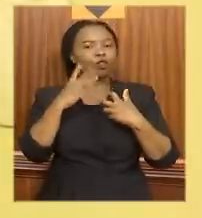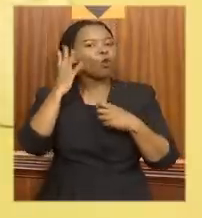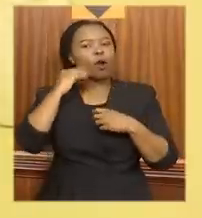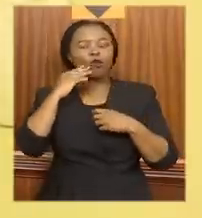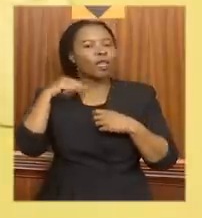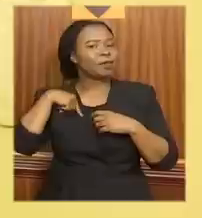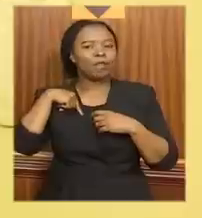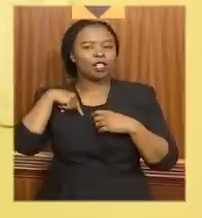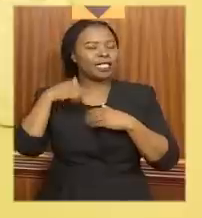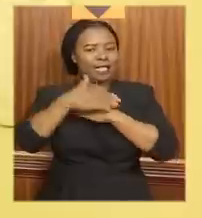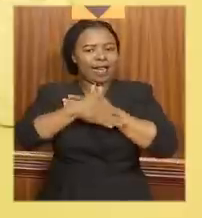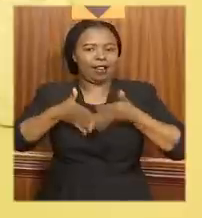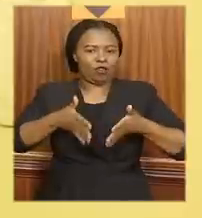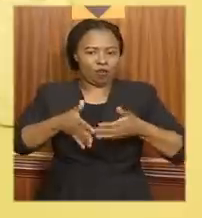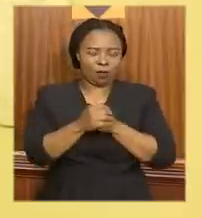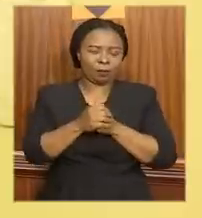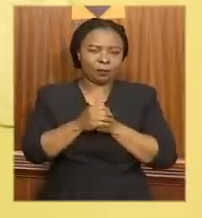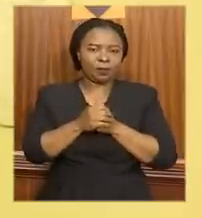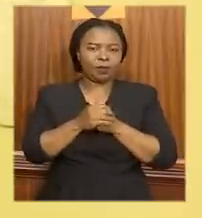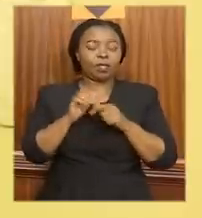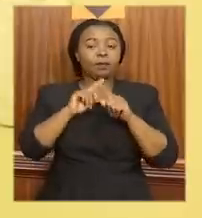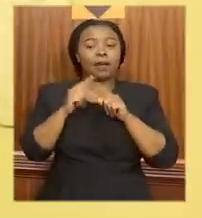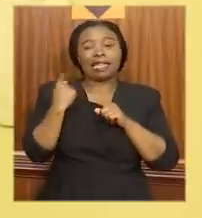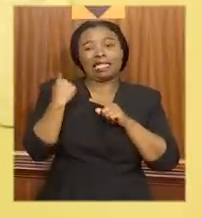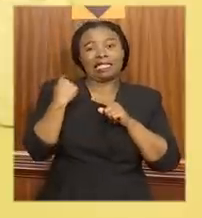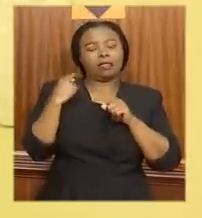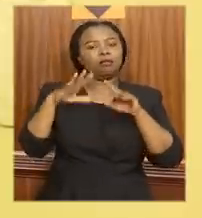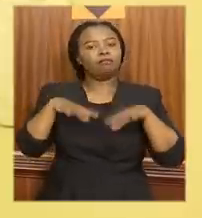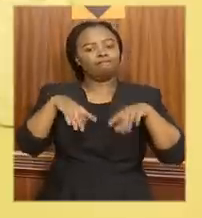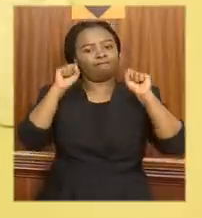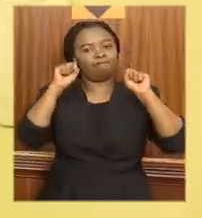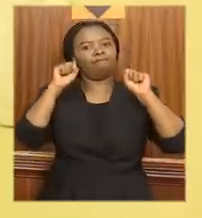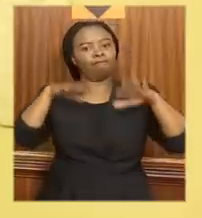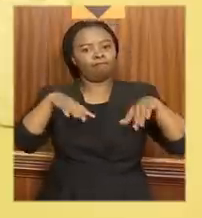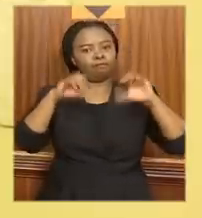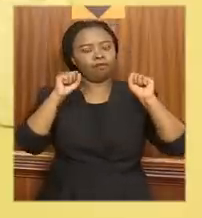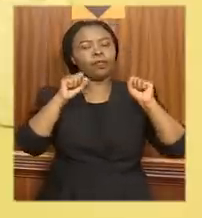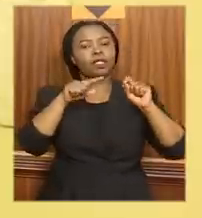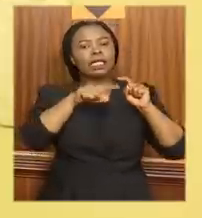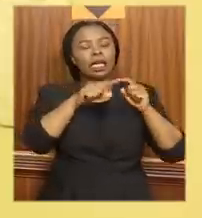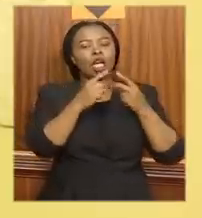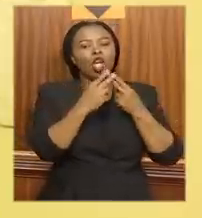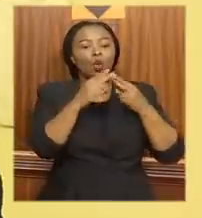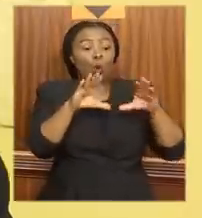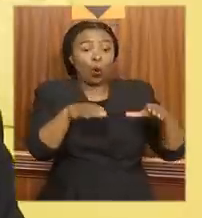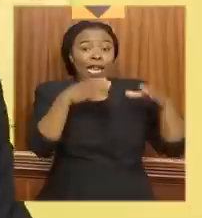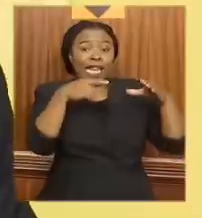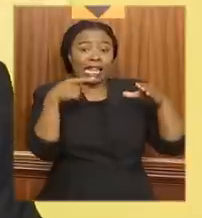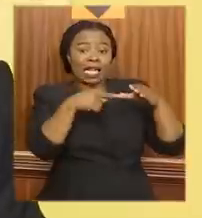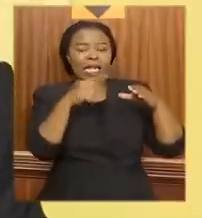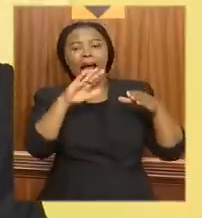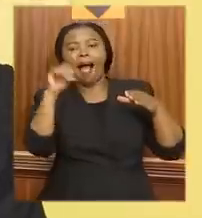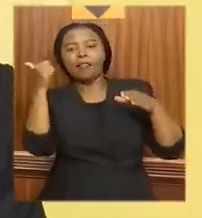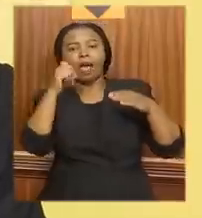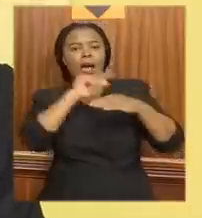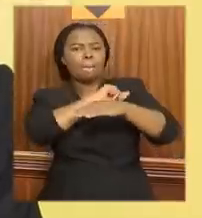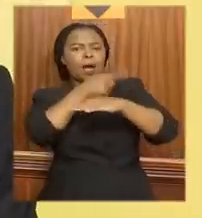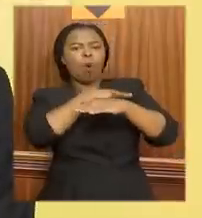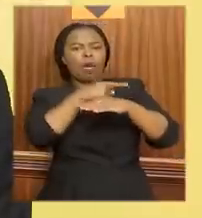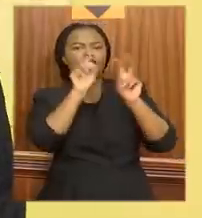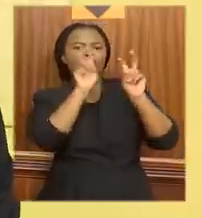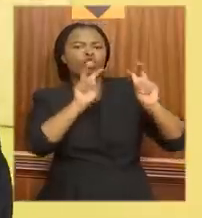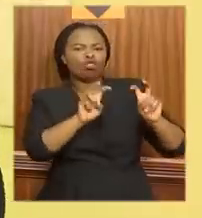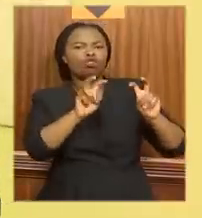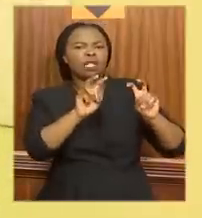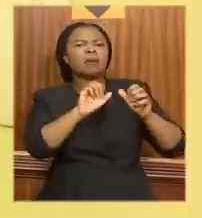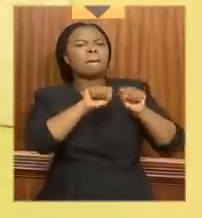The factors that led to the latest load shedding included a number of unit breakdowns at some power stations.